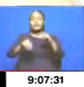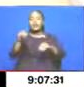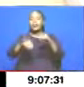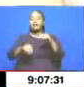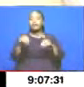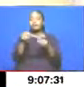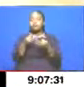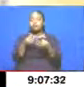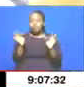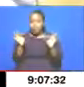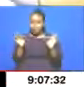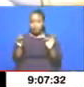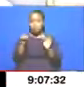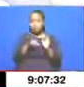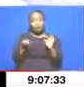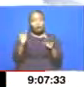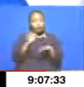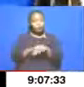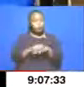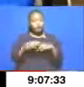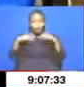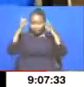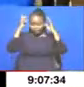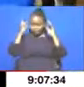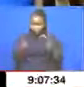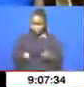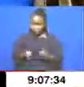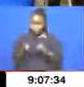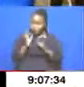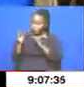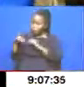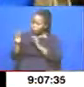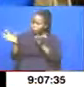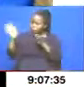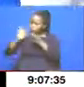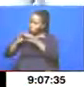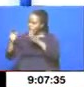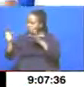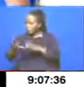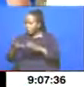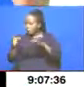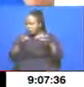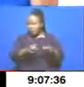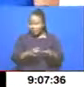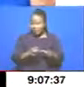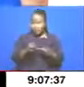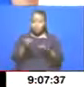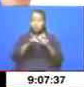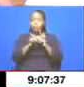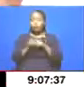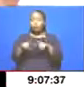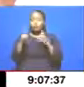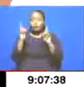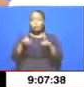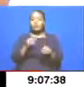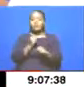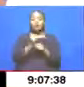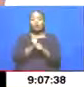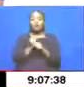good to have a stand. If you are in this party, you need to even work for the party